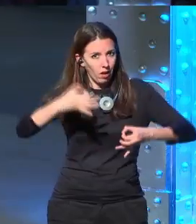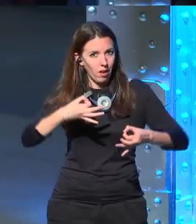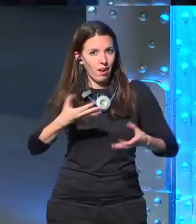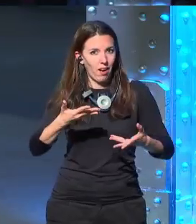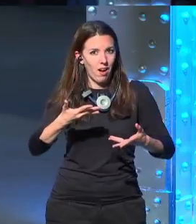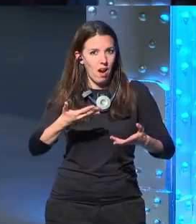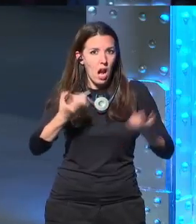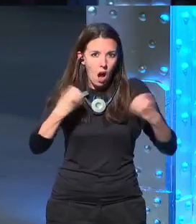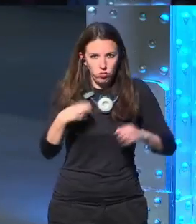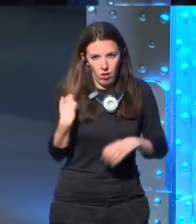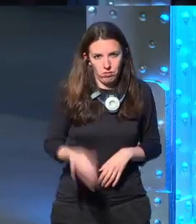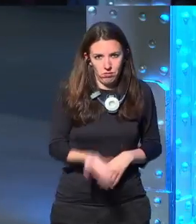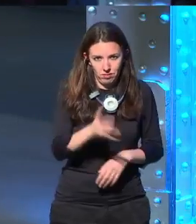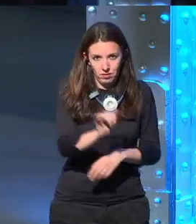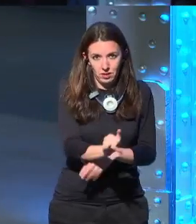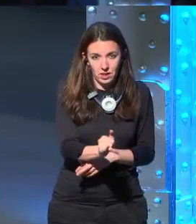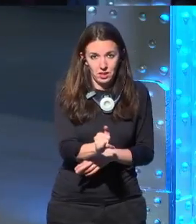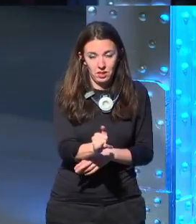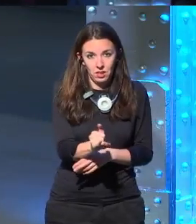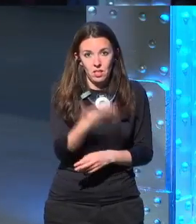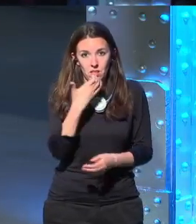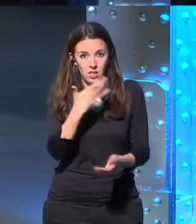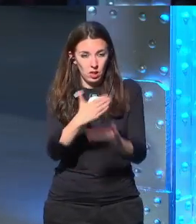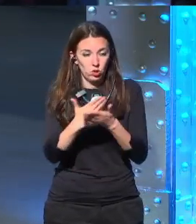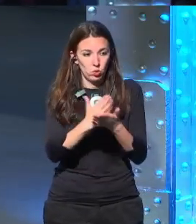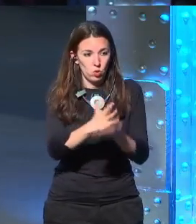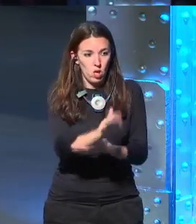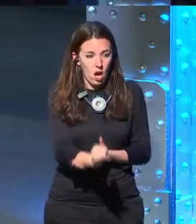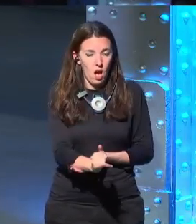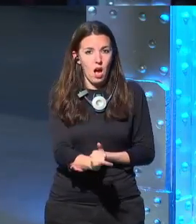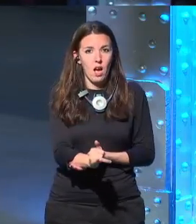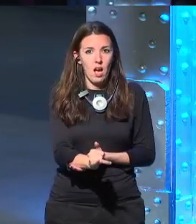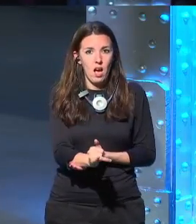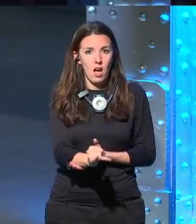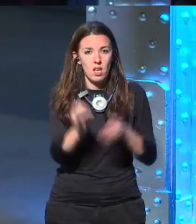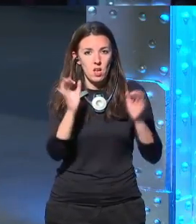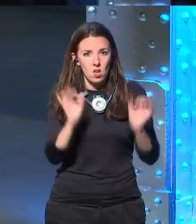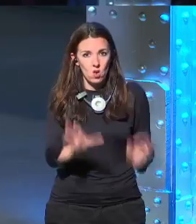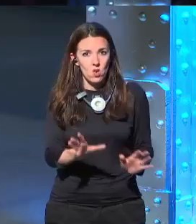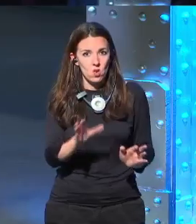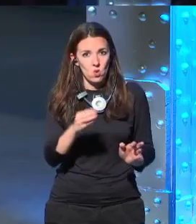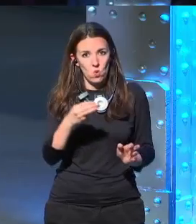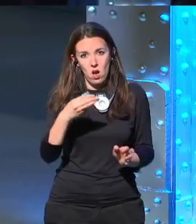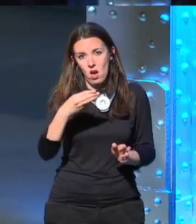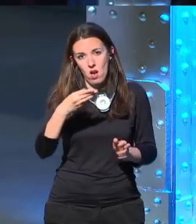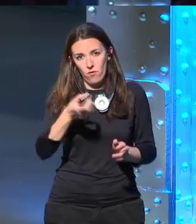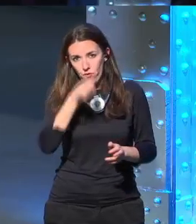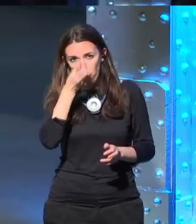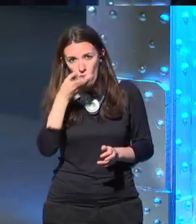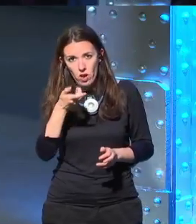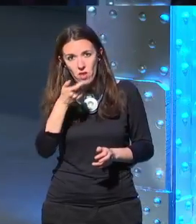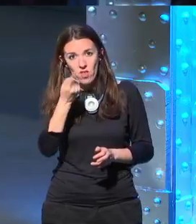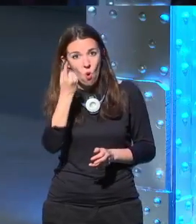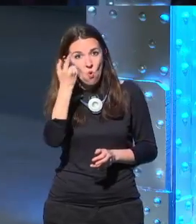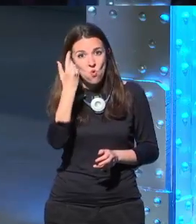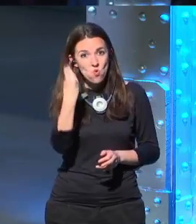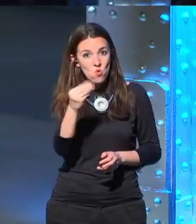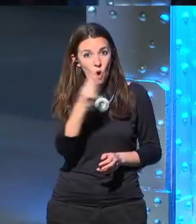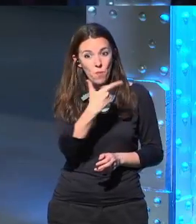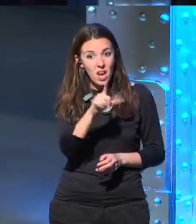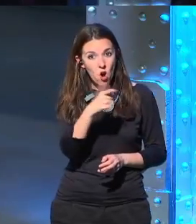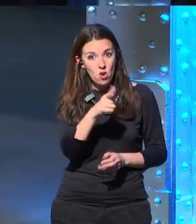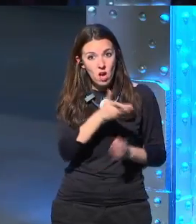thus you have studios like the one that Andrea Verrocchio had in Florence, where a young Leonardo becomes